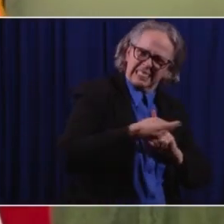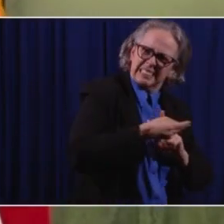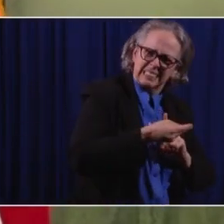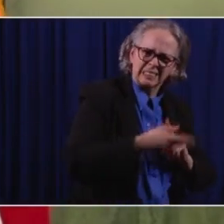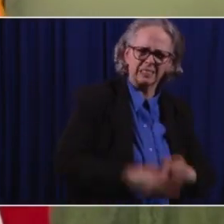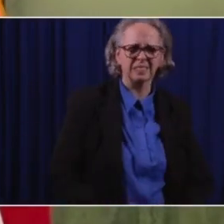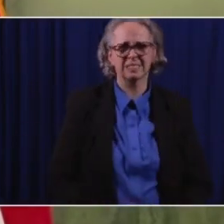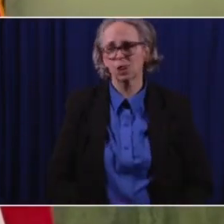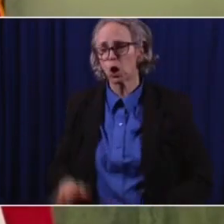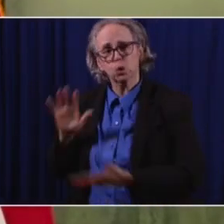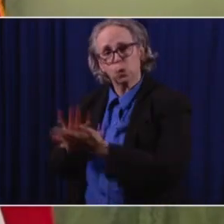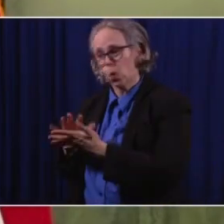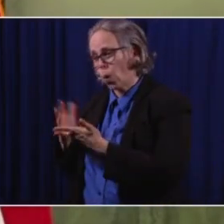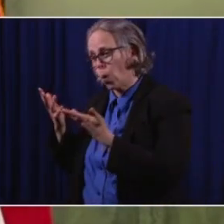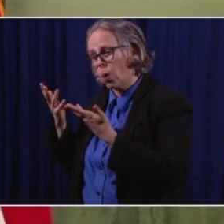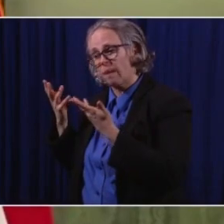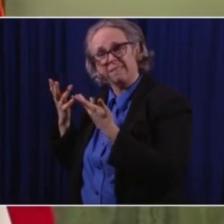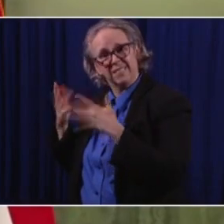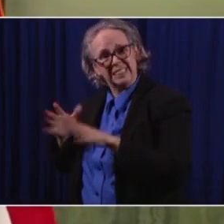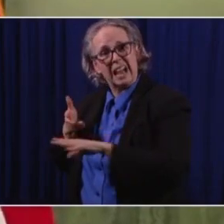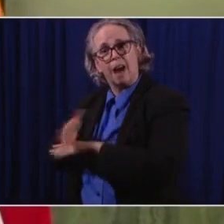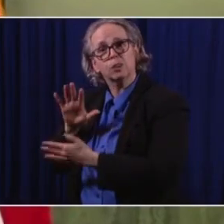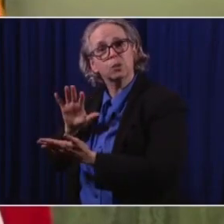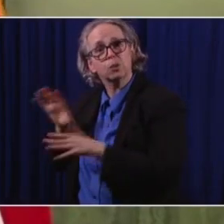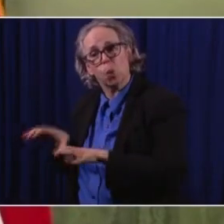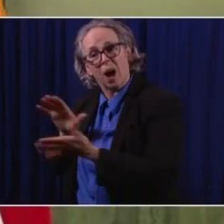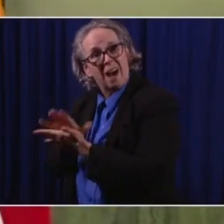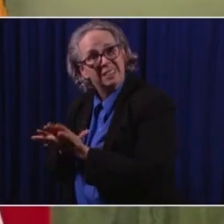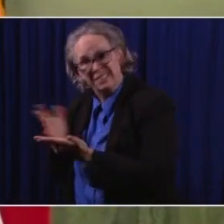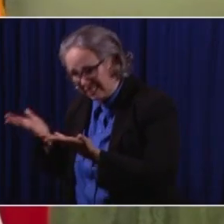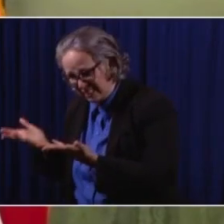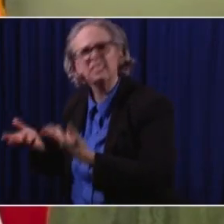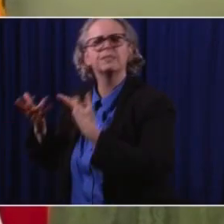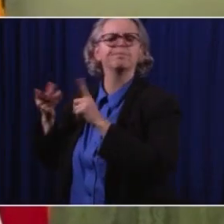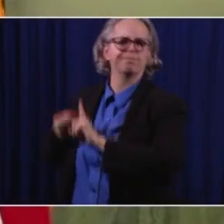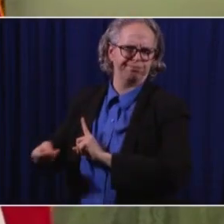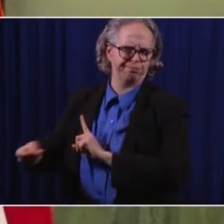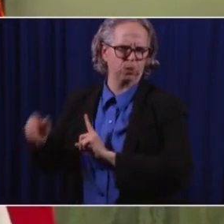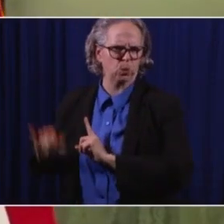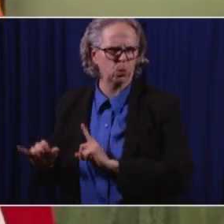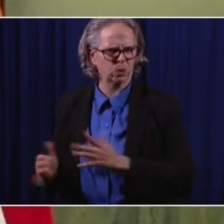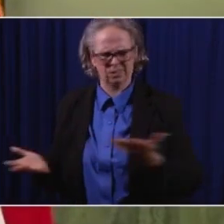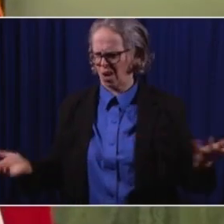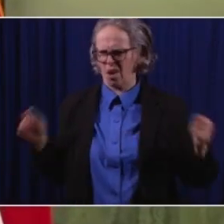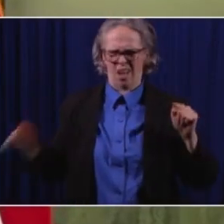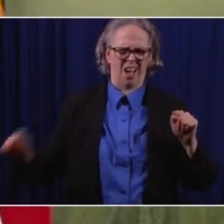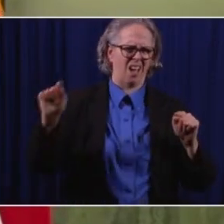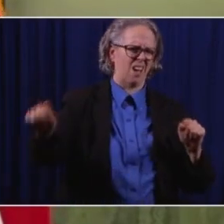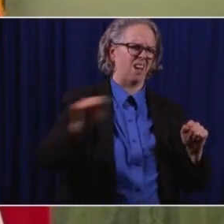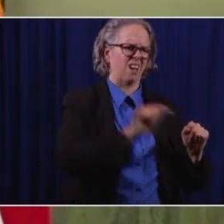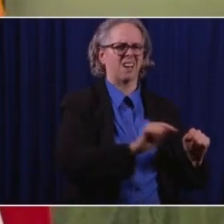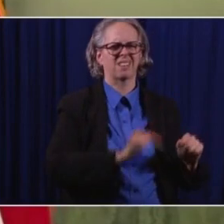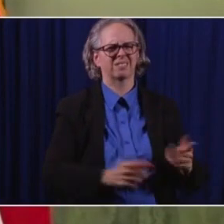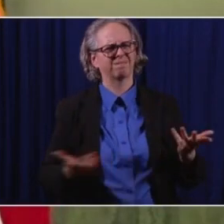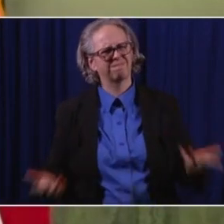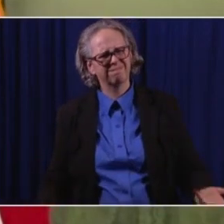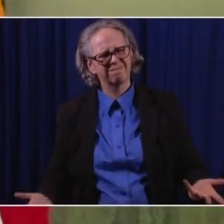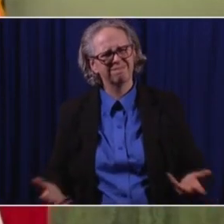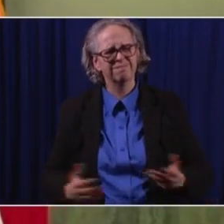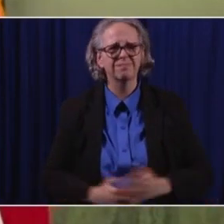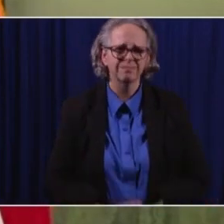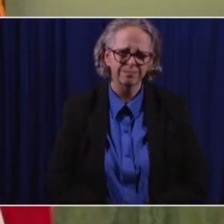We're seeing these gatherings many times are turning into outbreaks. In half of our